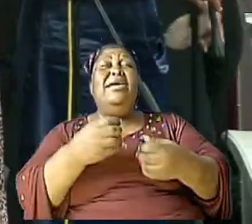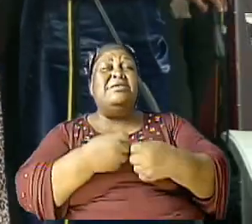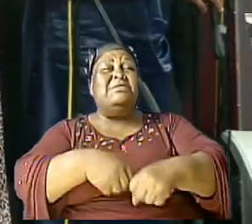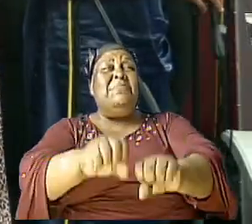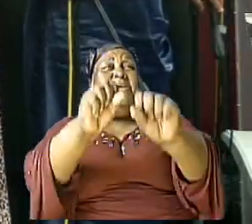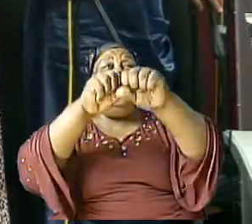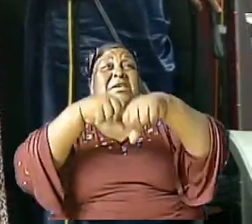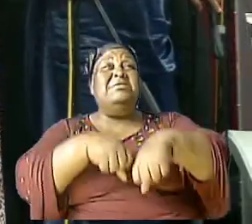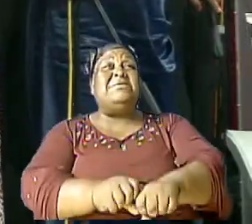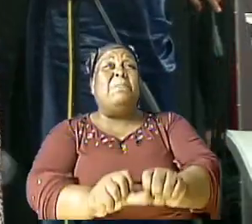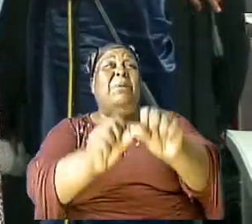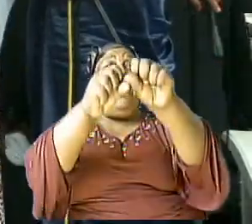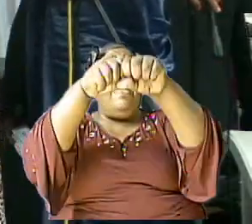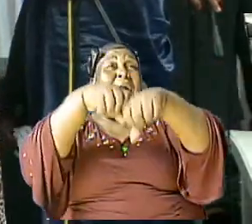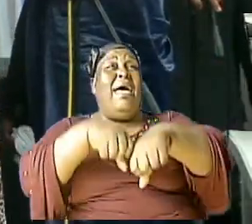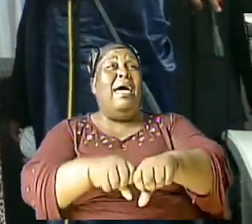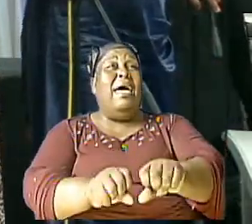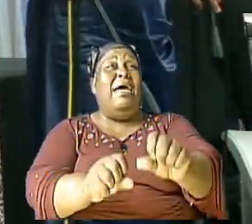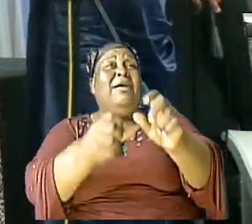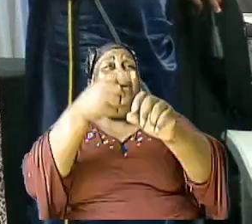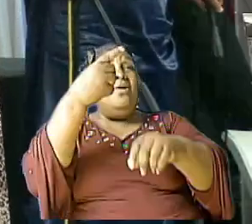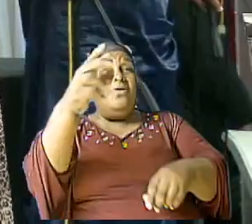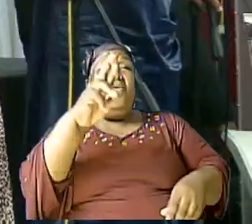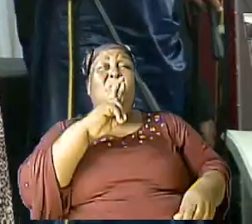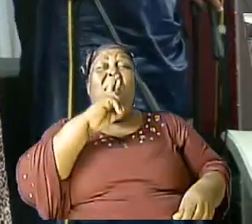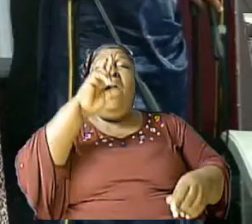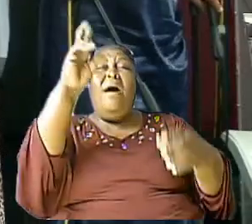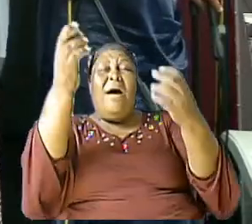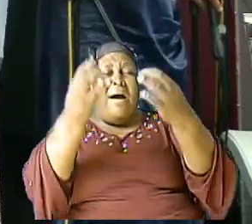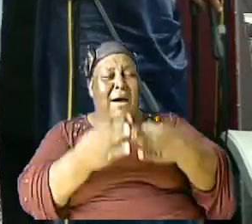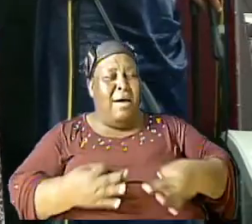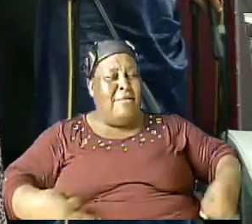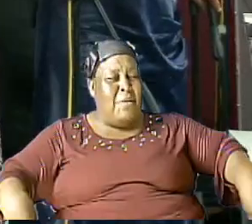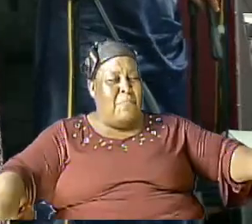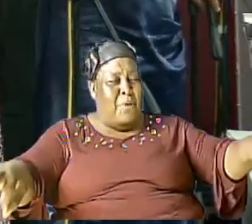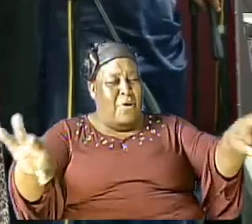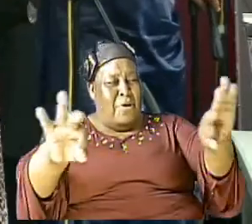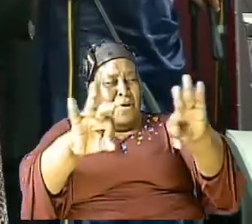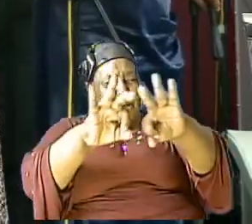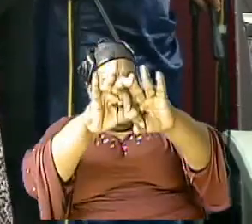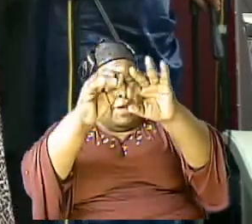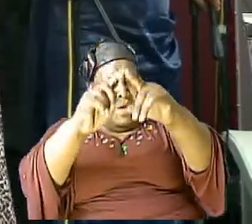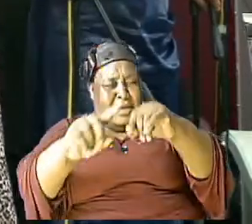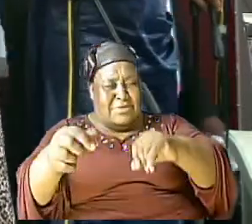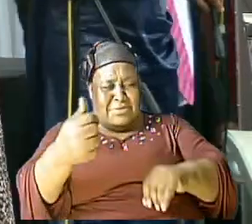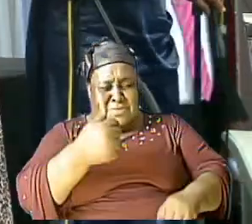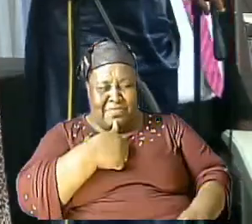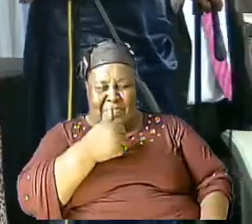need be supplied. You are important.